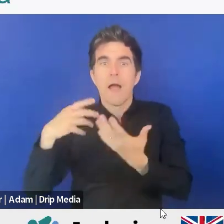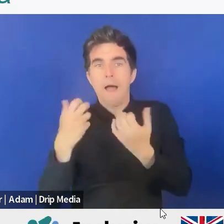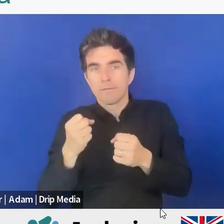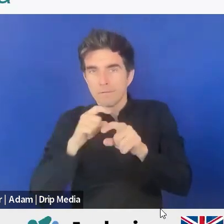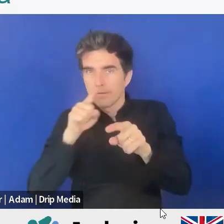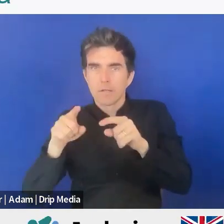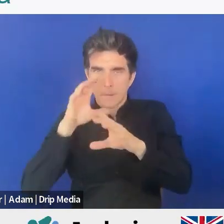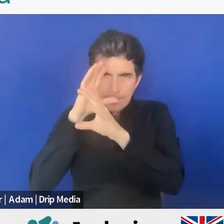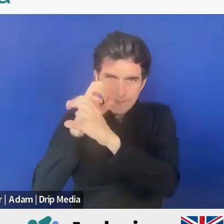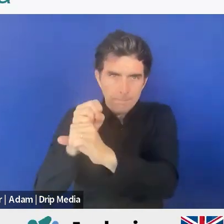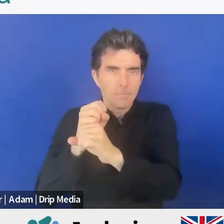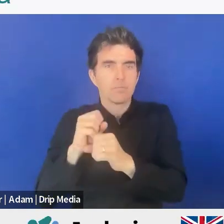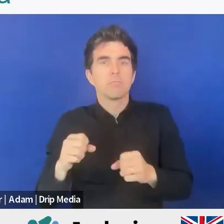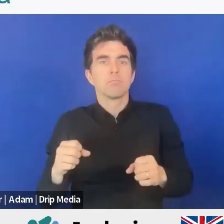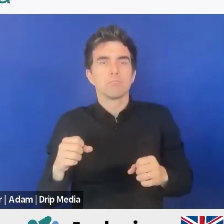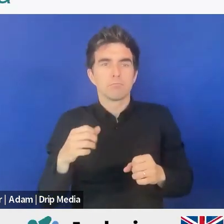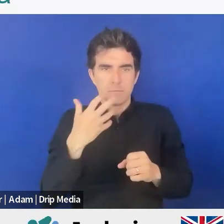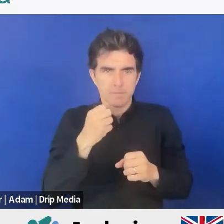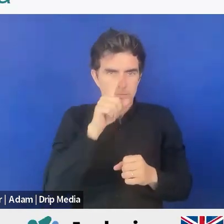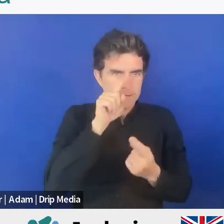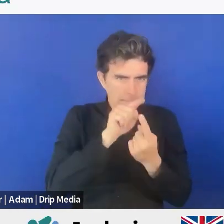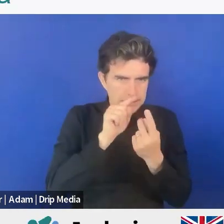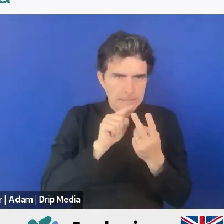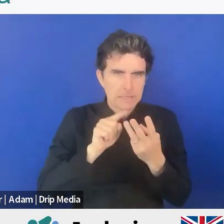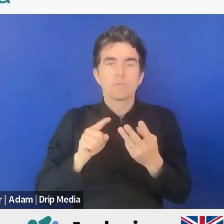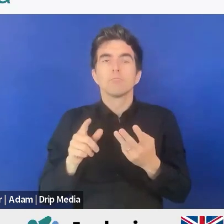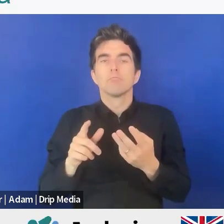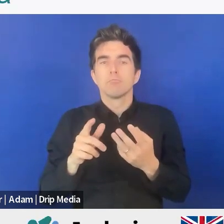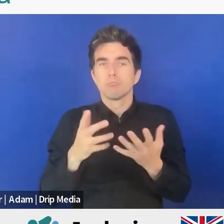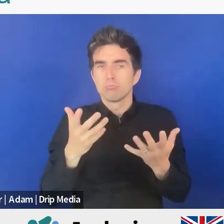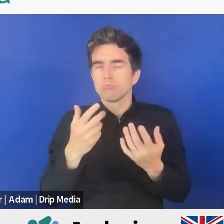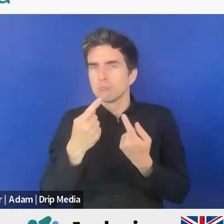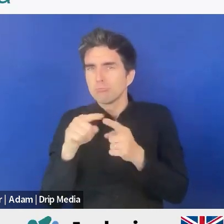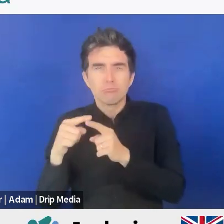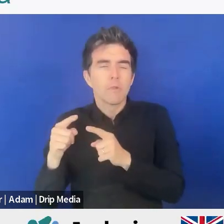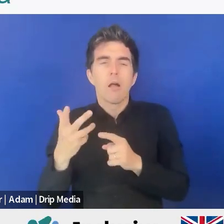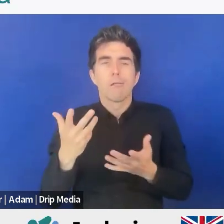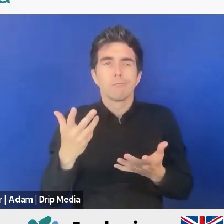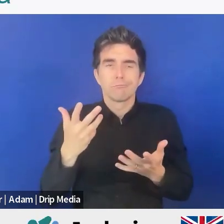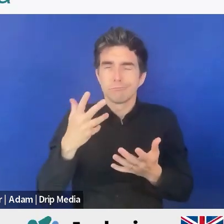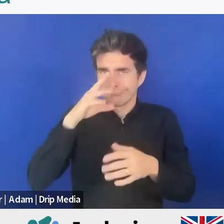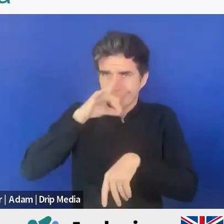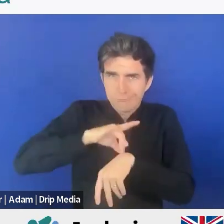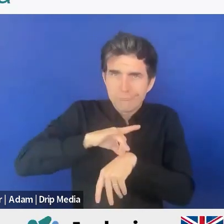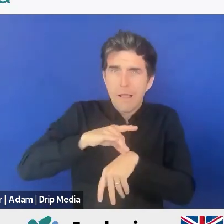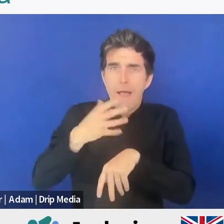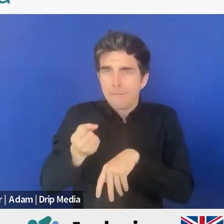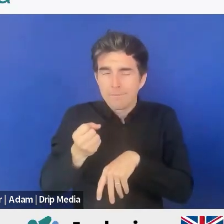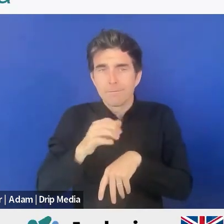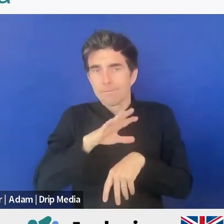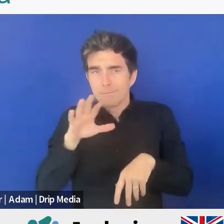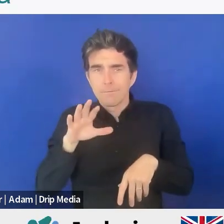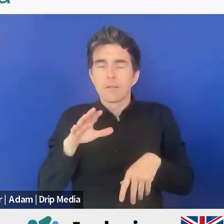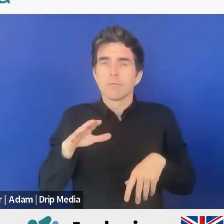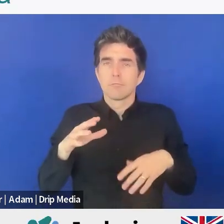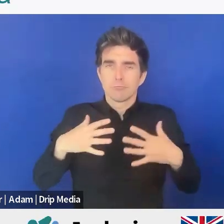disabilities or impairments or specific medical conditions, such as Pramila from autism. And so sometimes that sort of, how do you work